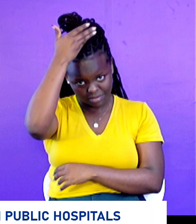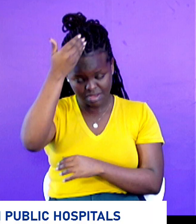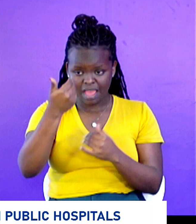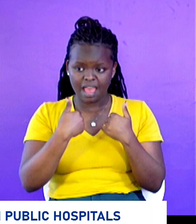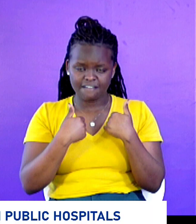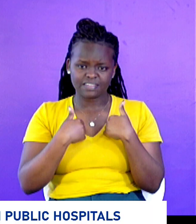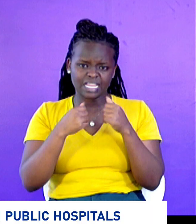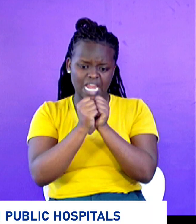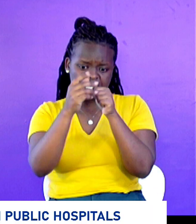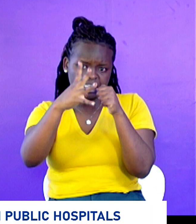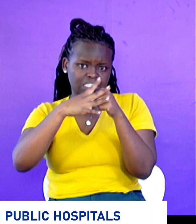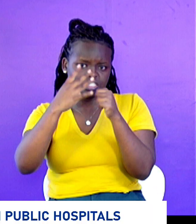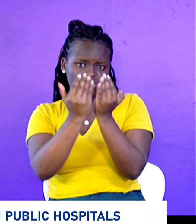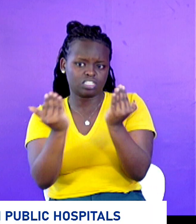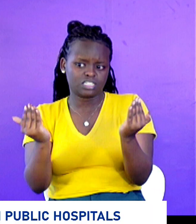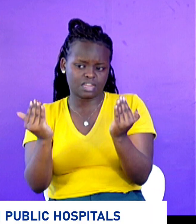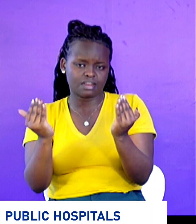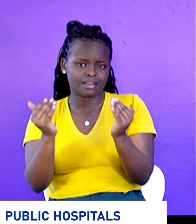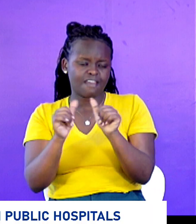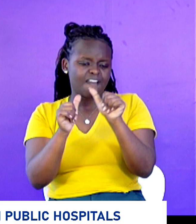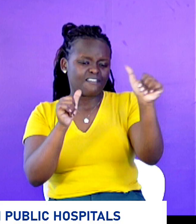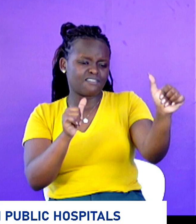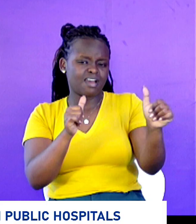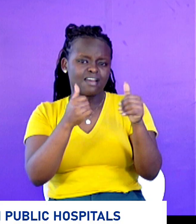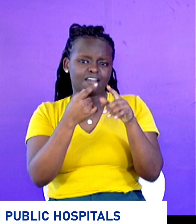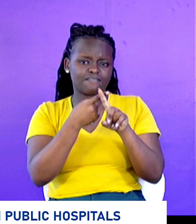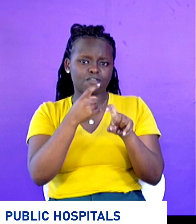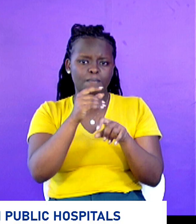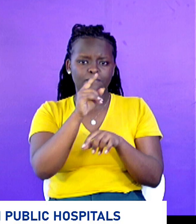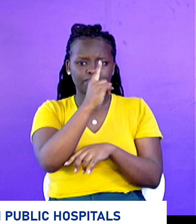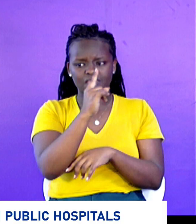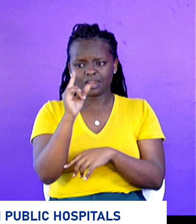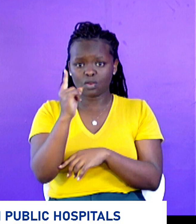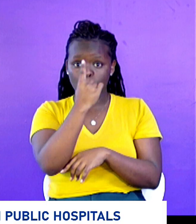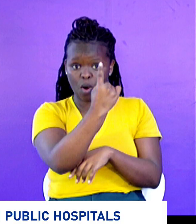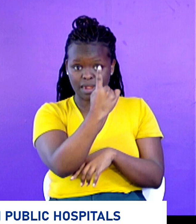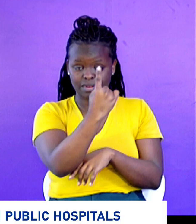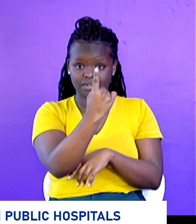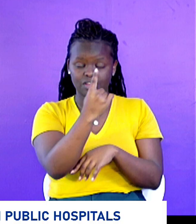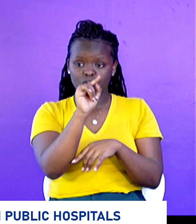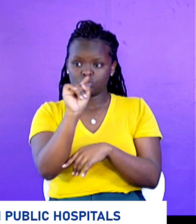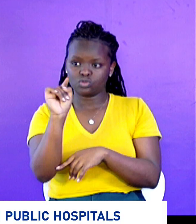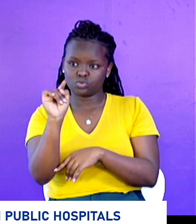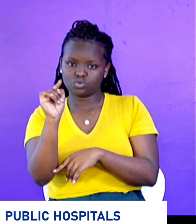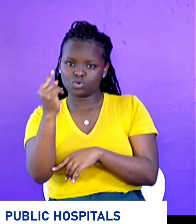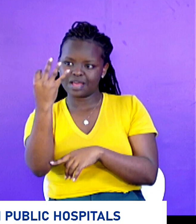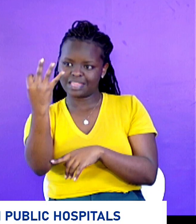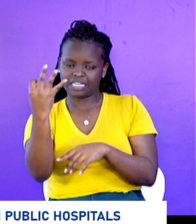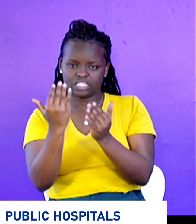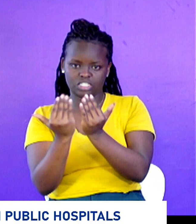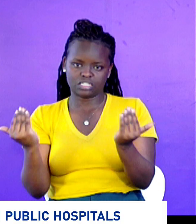as 19 children, far from the recommended ratio of one nurse to every 3